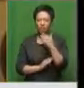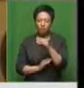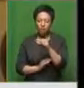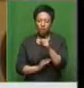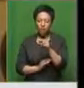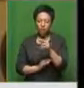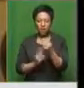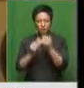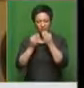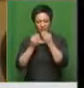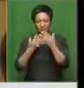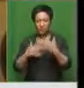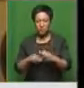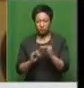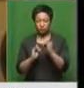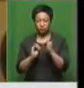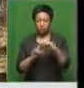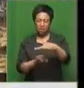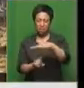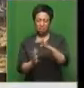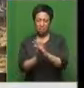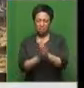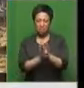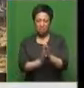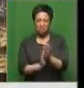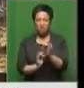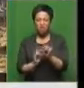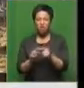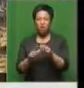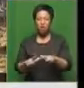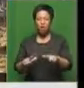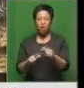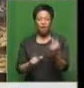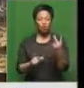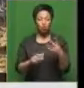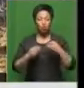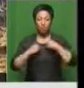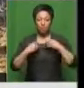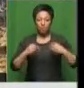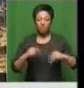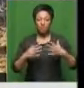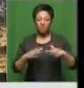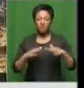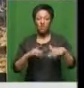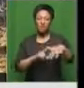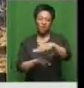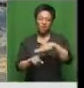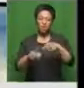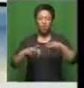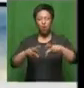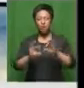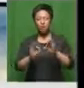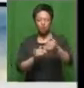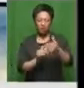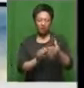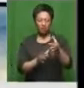has had a devastating effect to the environment. Now, two local entrepreneurs have come up with a more environmentally friendly way of packaging